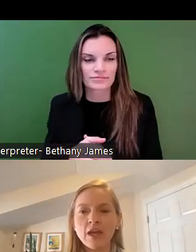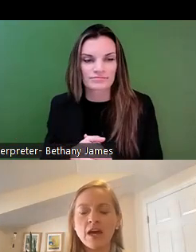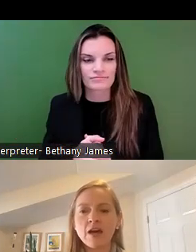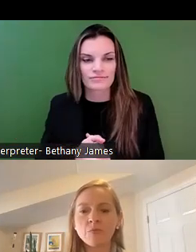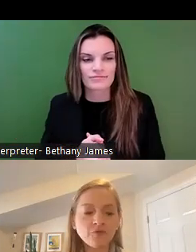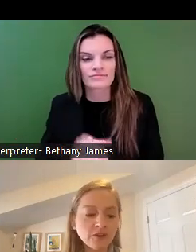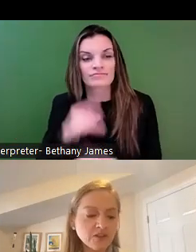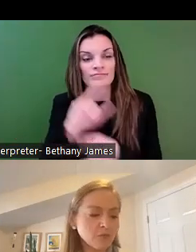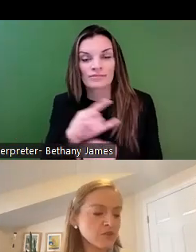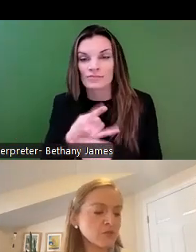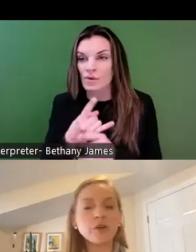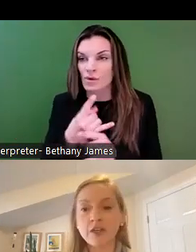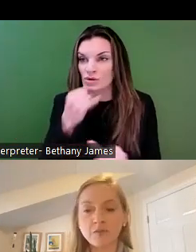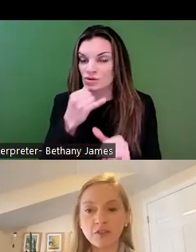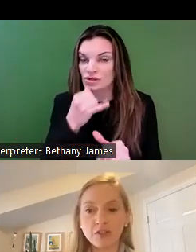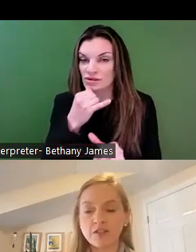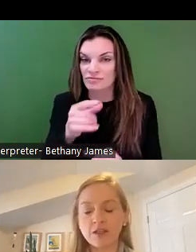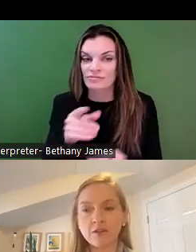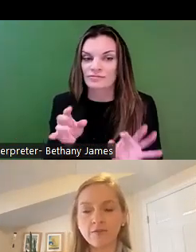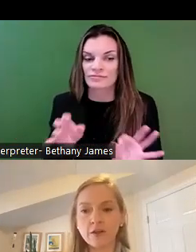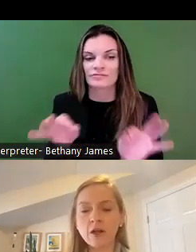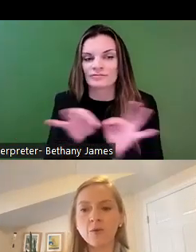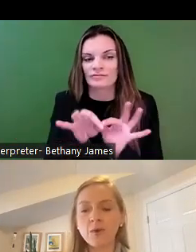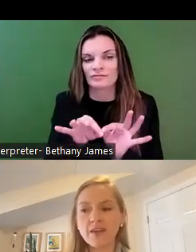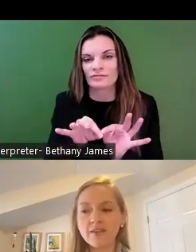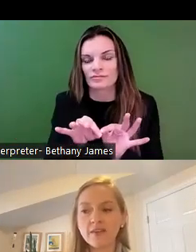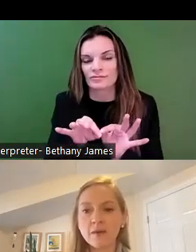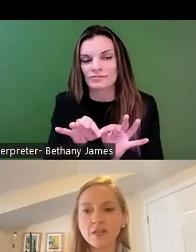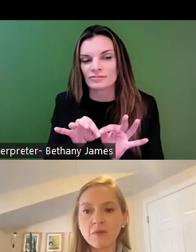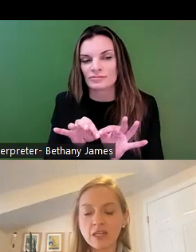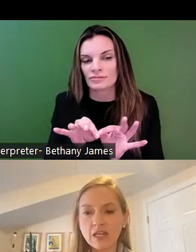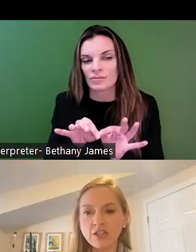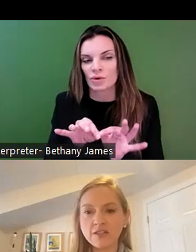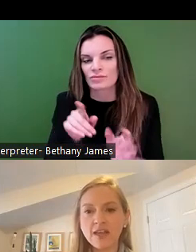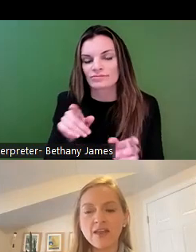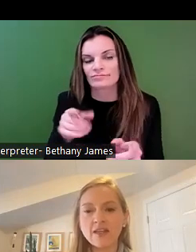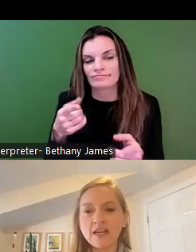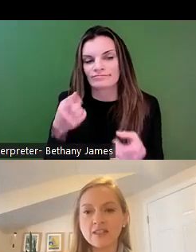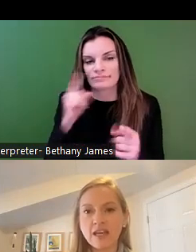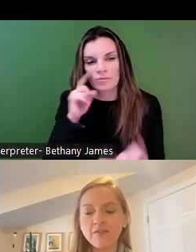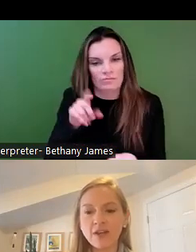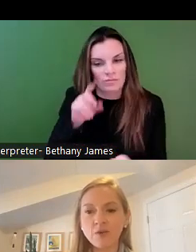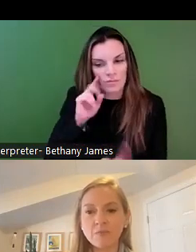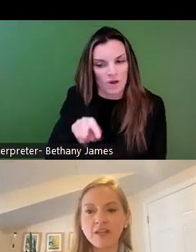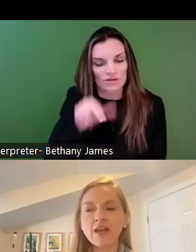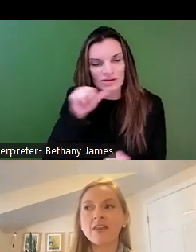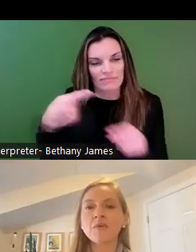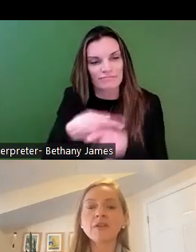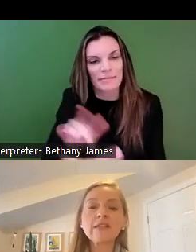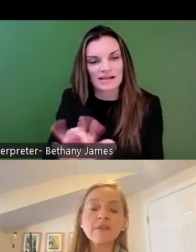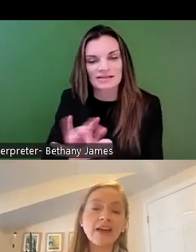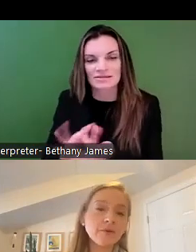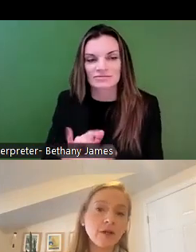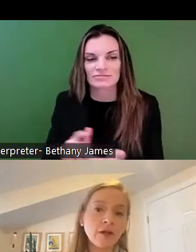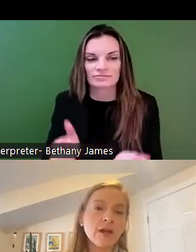alcohol, first and most importantly, you have to make sure it doesn't interfere with any medications. The next caveat would be that we